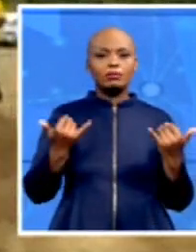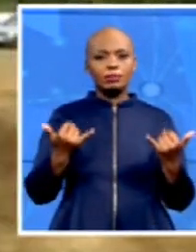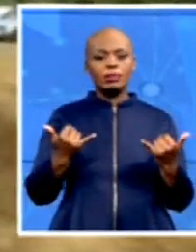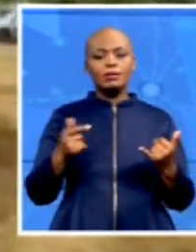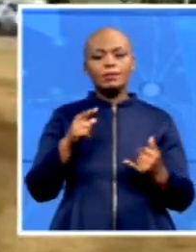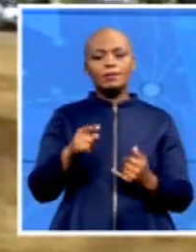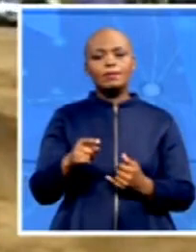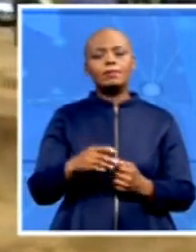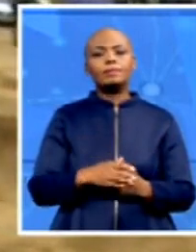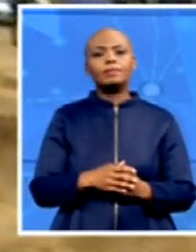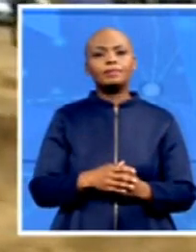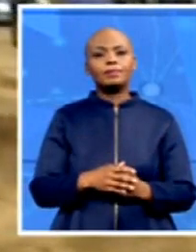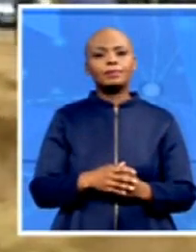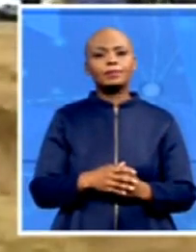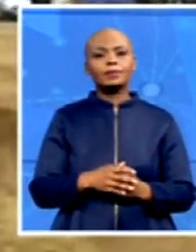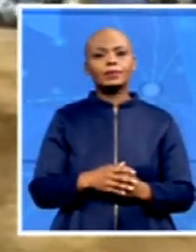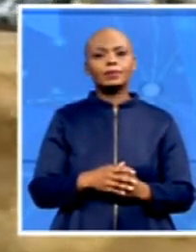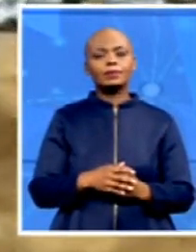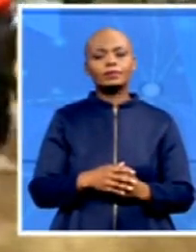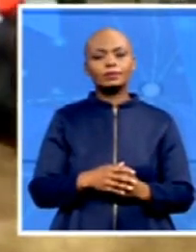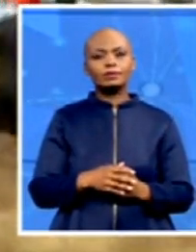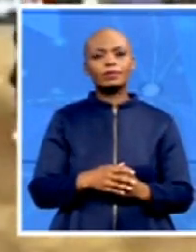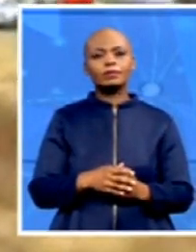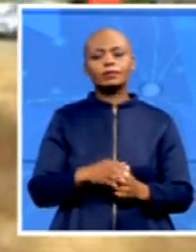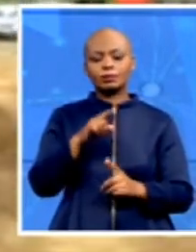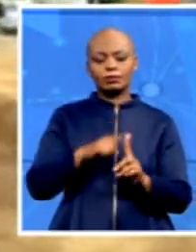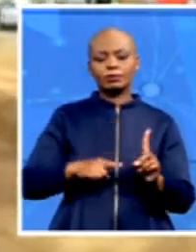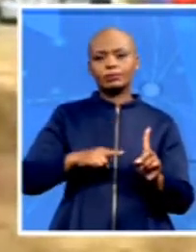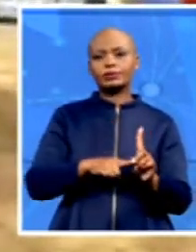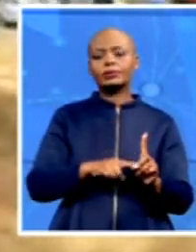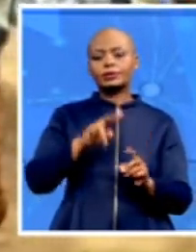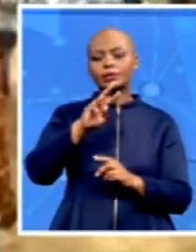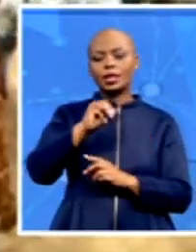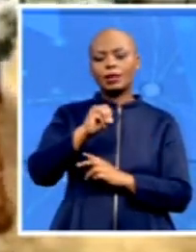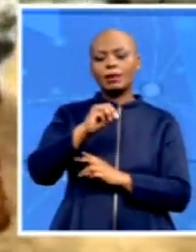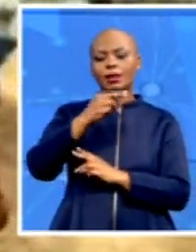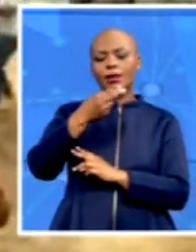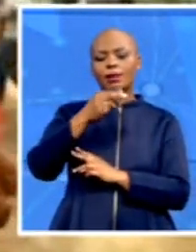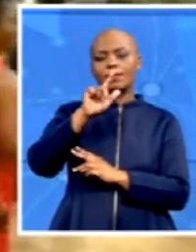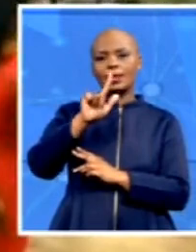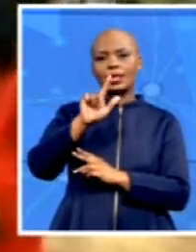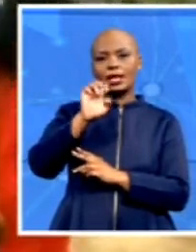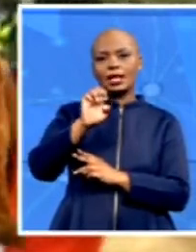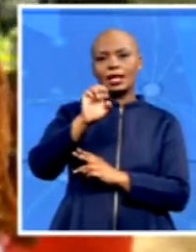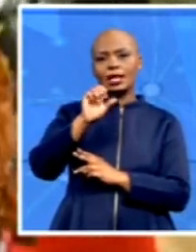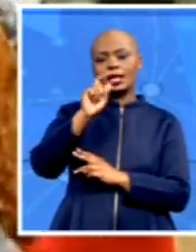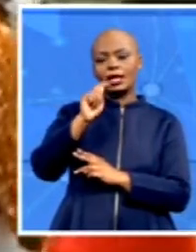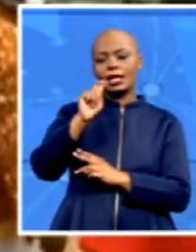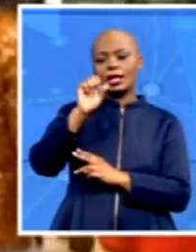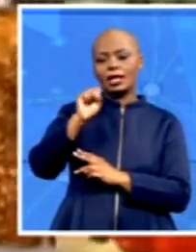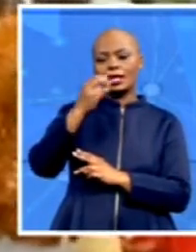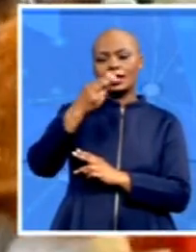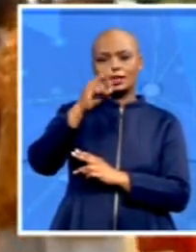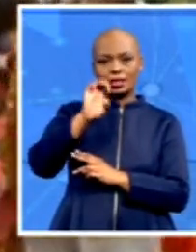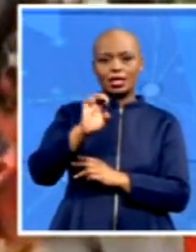of the King, Ubabare Uzecheni Mdleche, who was supposed to have an interview with us. But unfortunately, because the event is starting now,